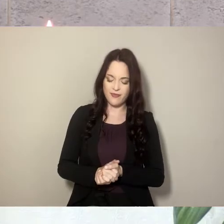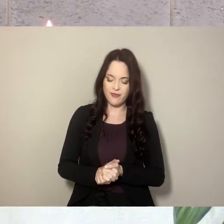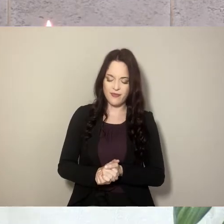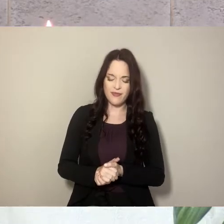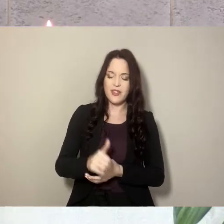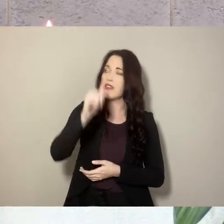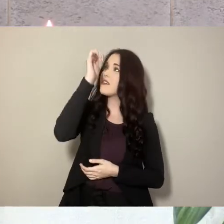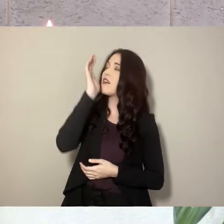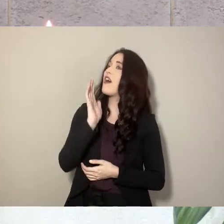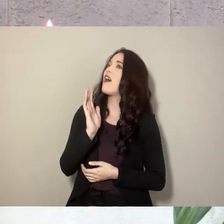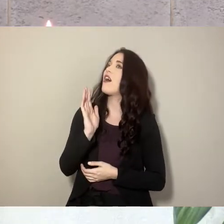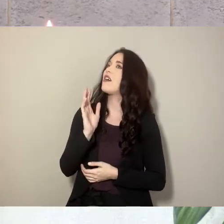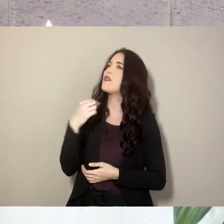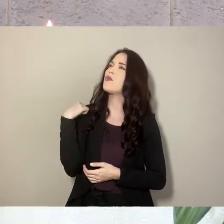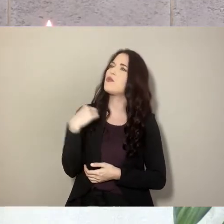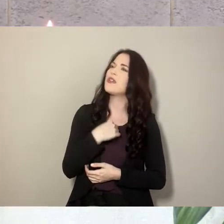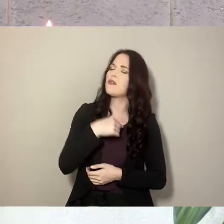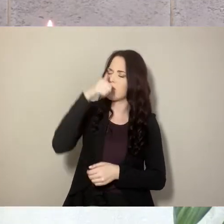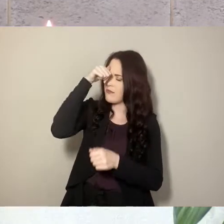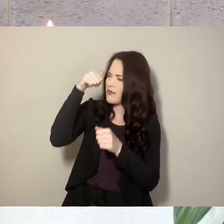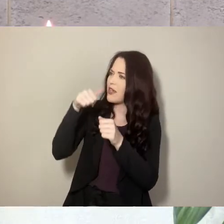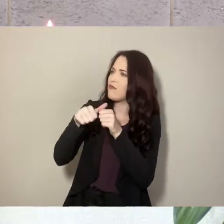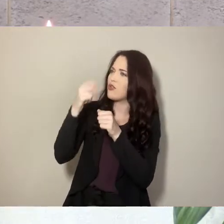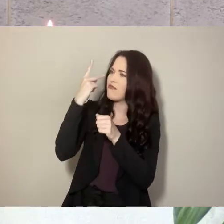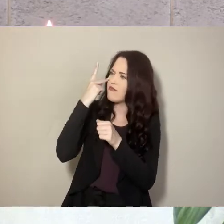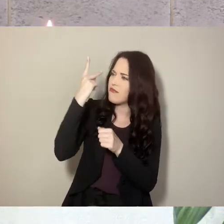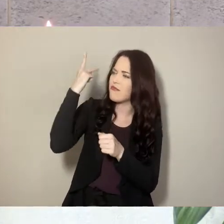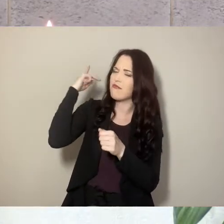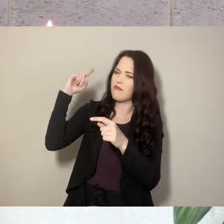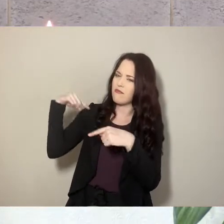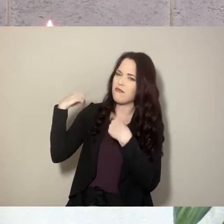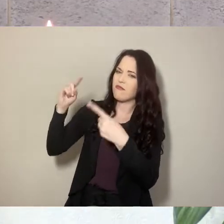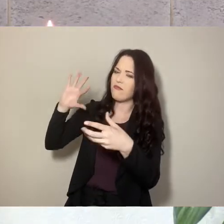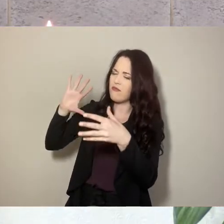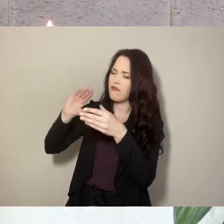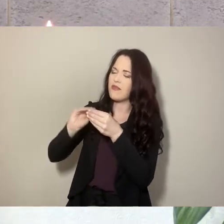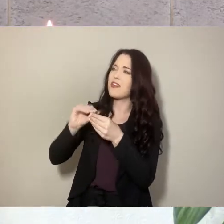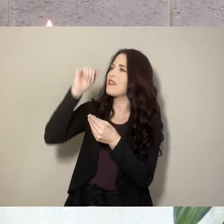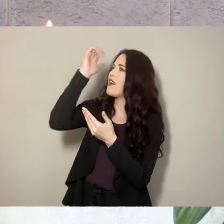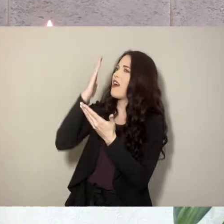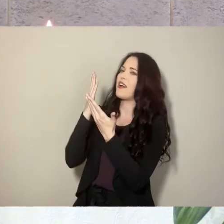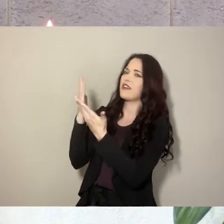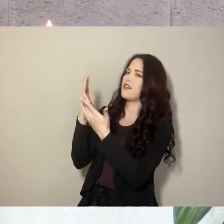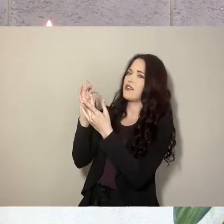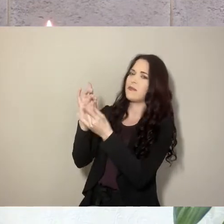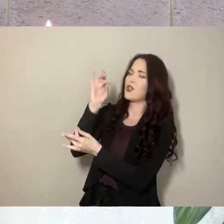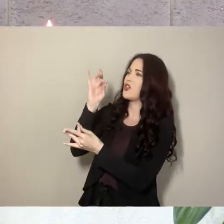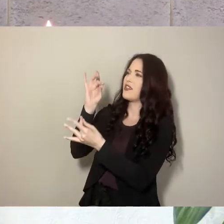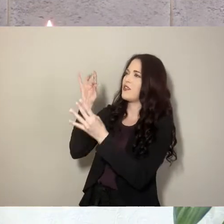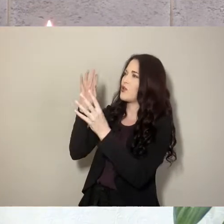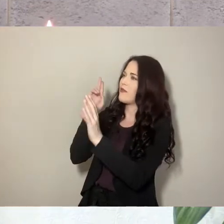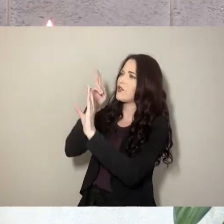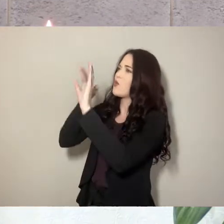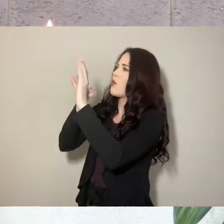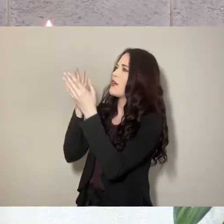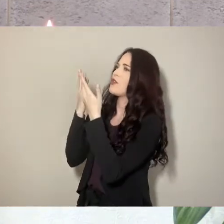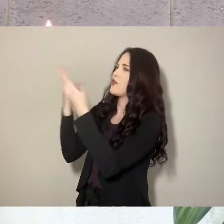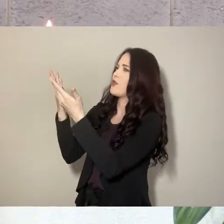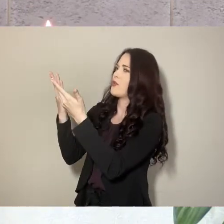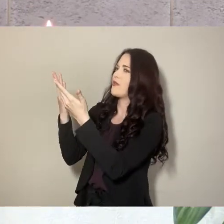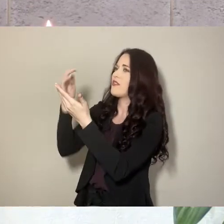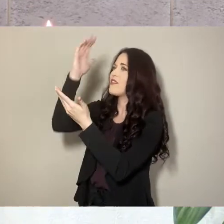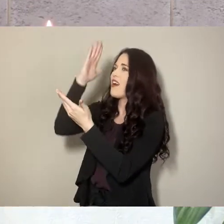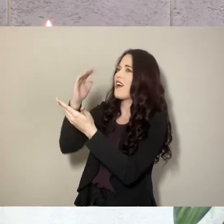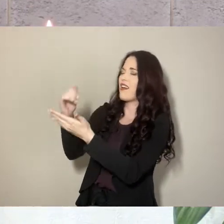God of our memories, God of spirits who are with you, God of defenders of our